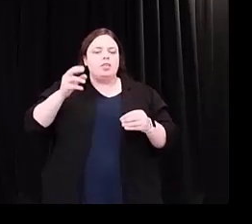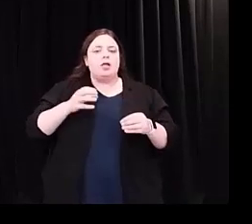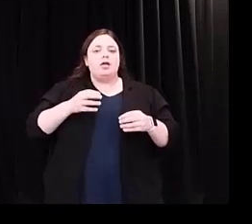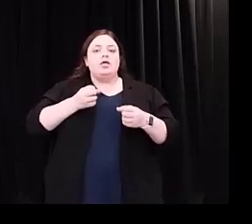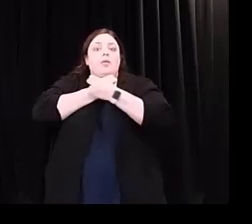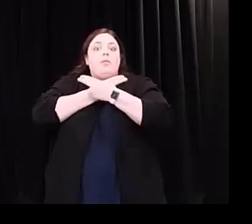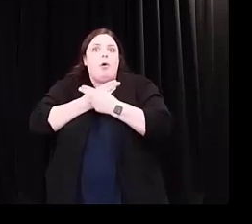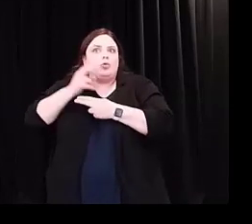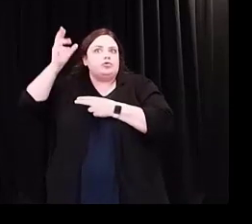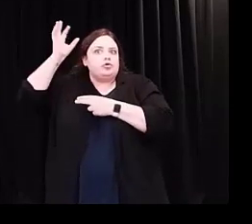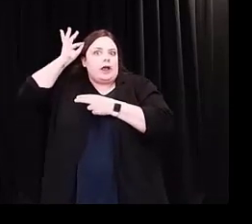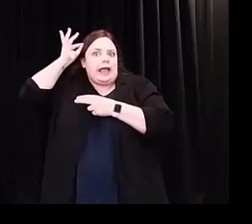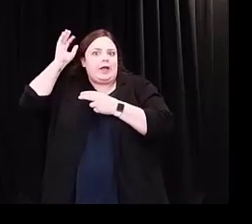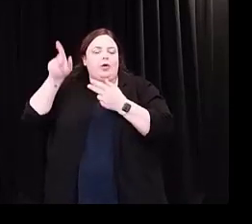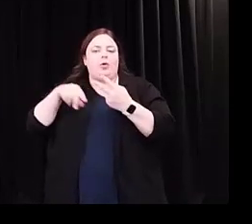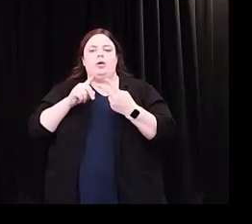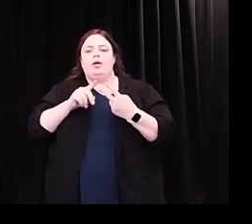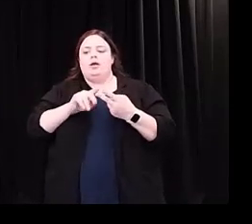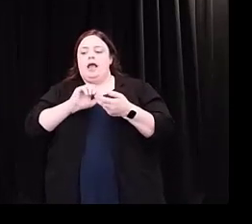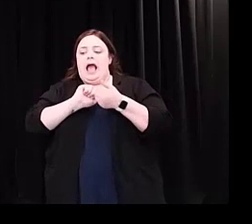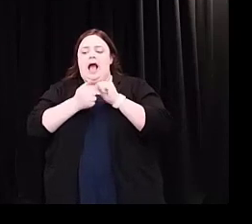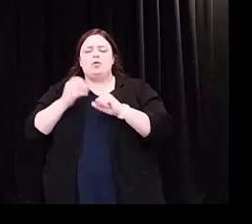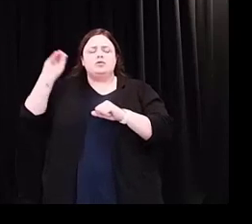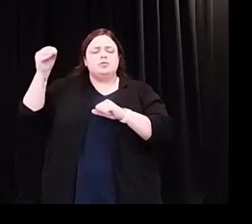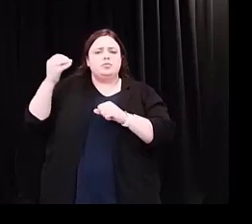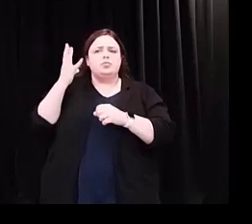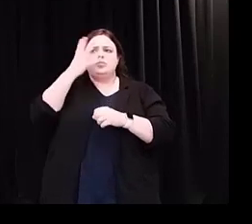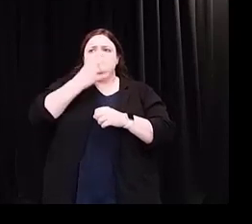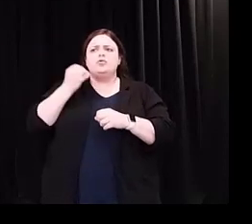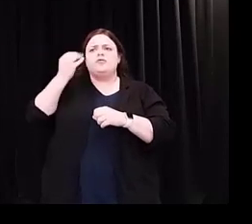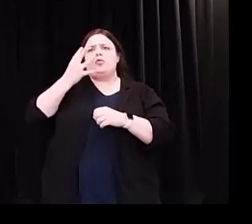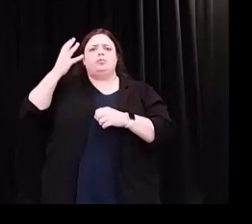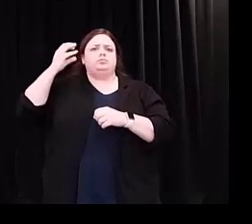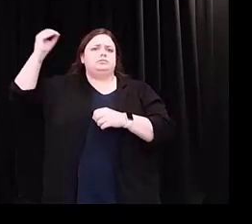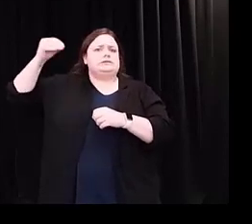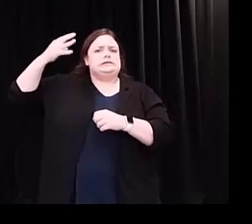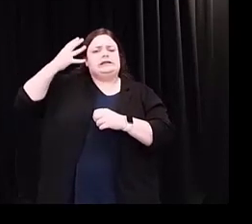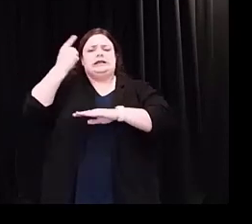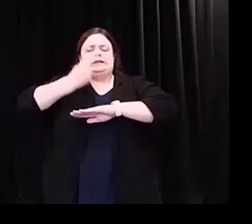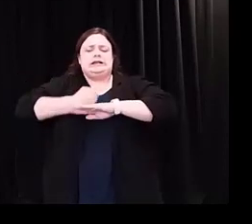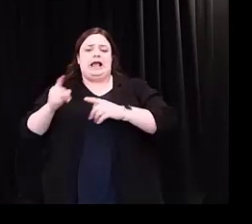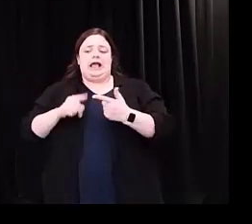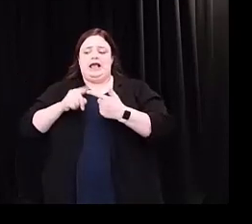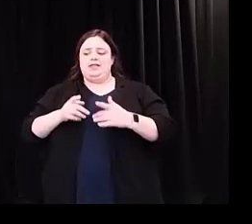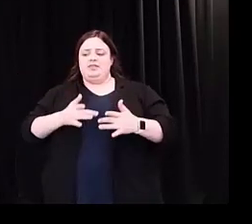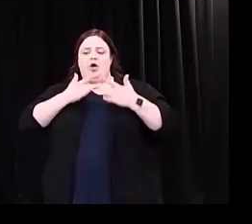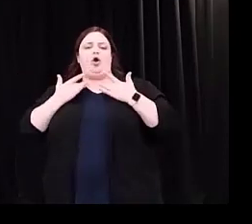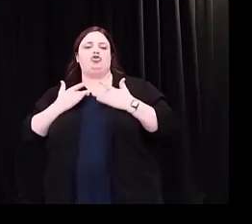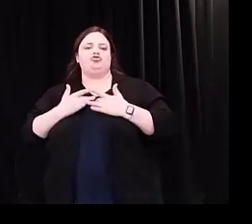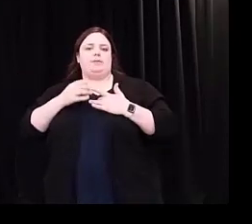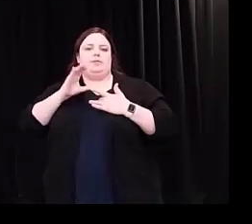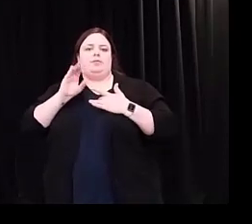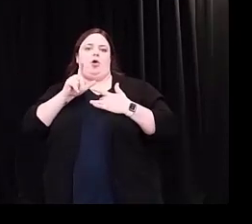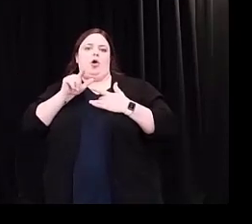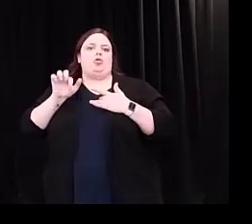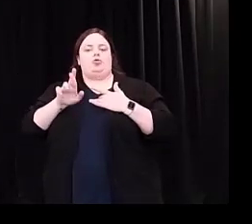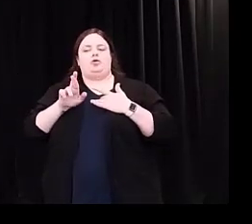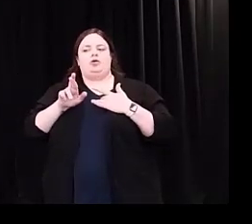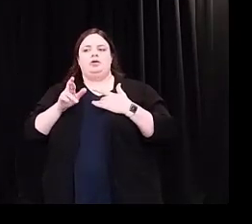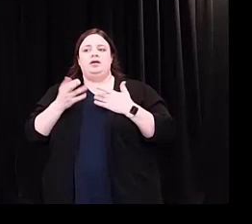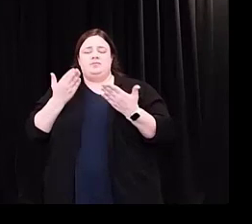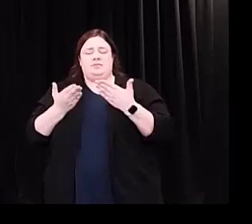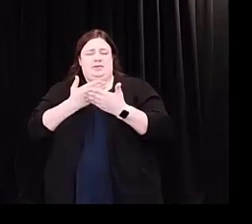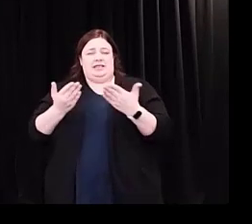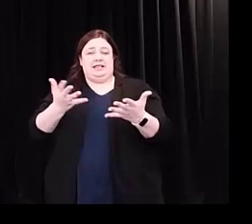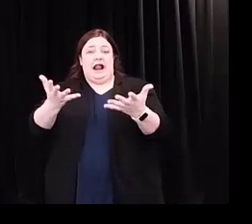sunny day, the way her fur looks brushed and combed, and the pretty heart-shaped collar. These are things I might want